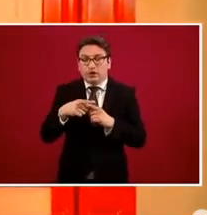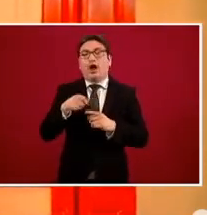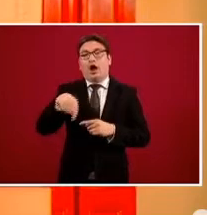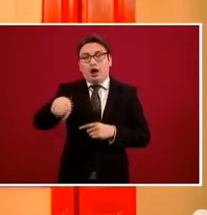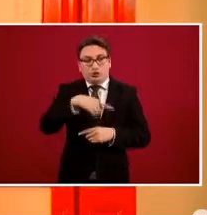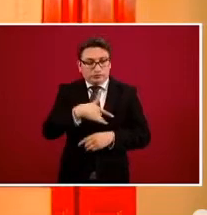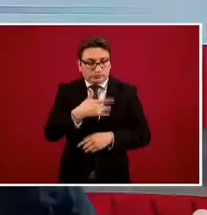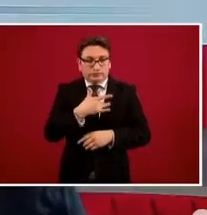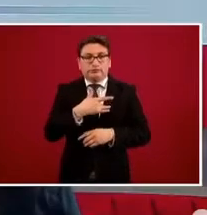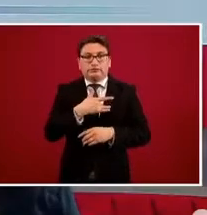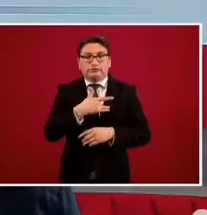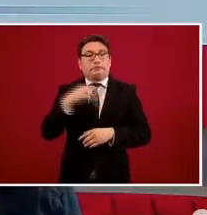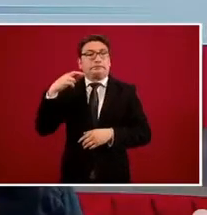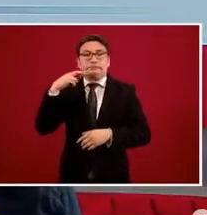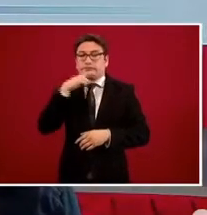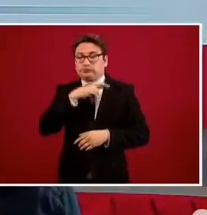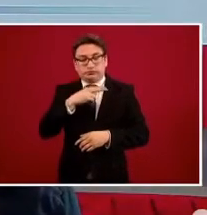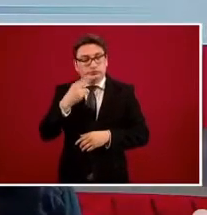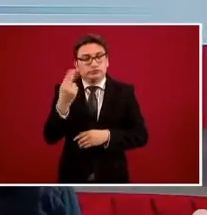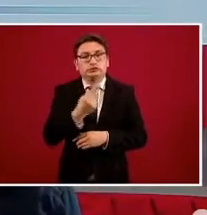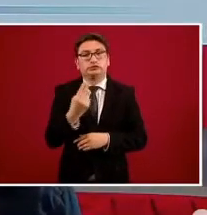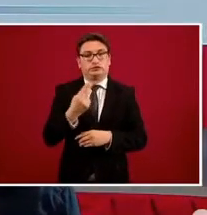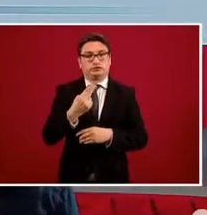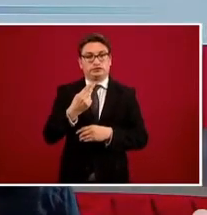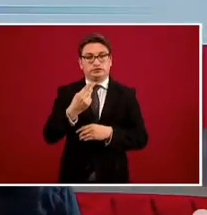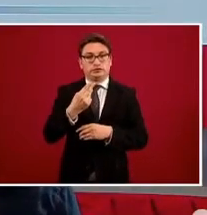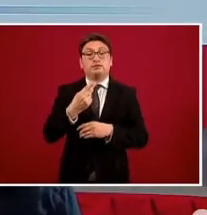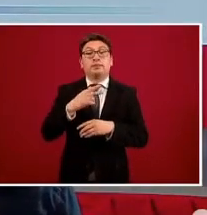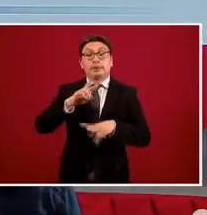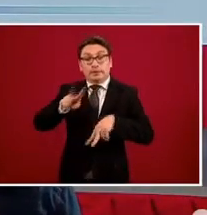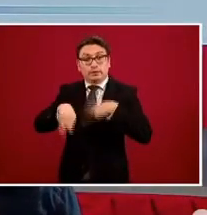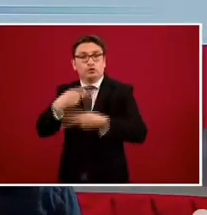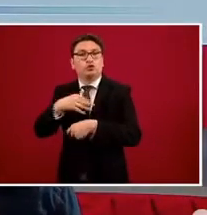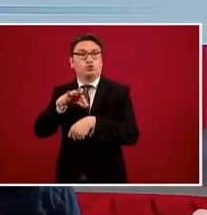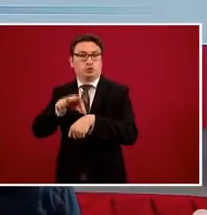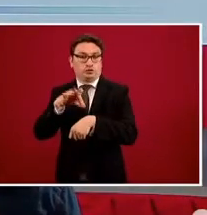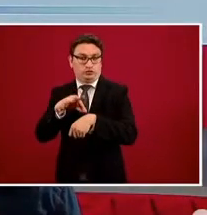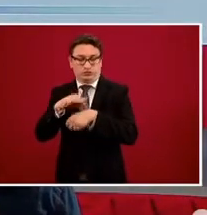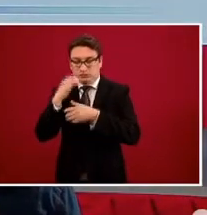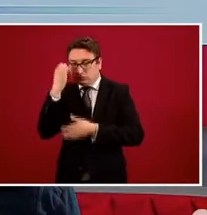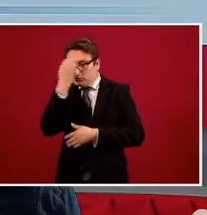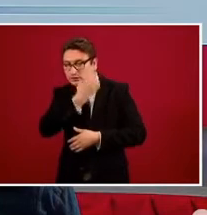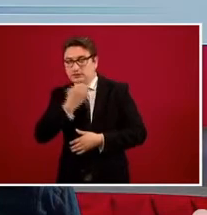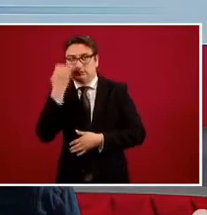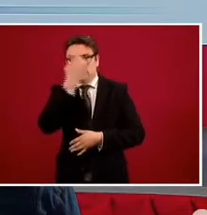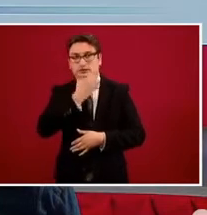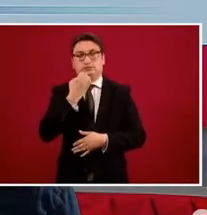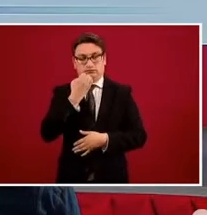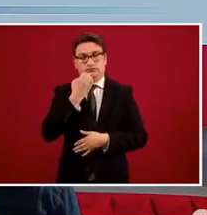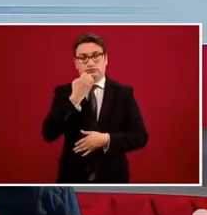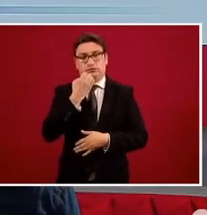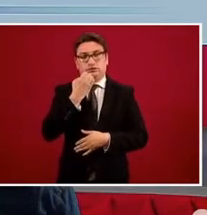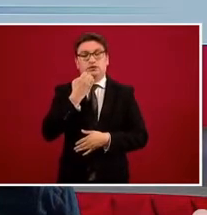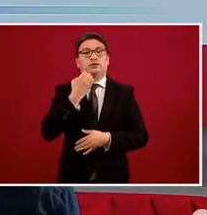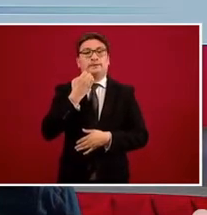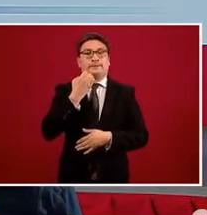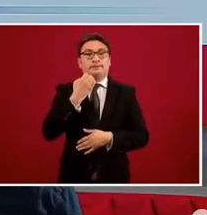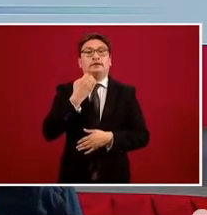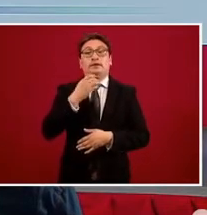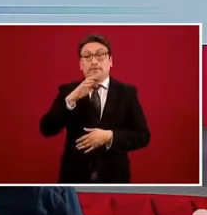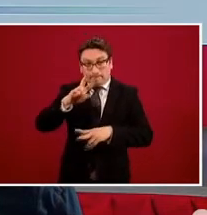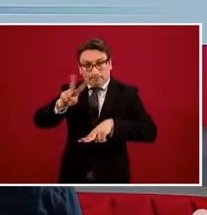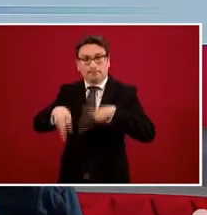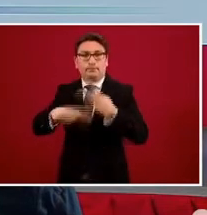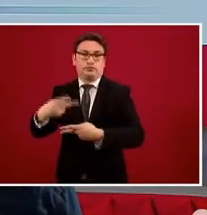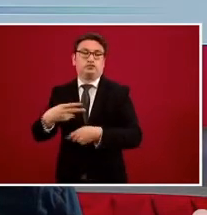diabetes, being a smoker, being some sort of having some sort of immunosuppression or kidney failure or liver